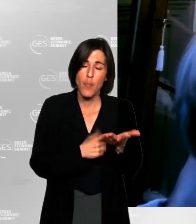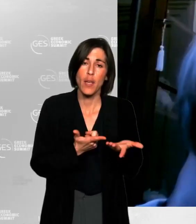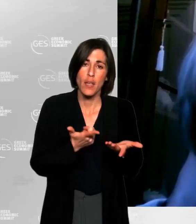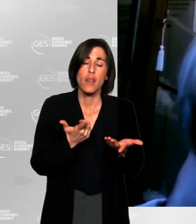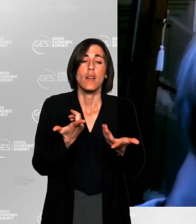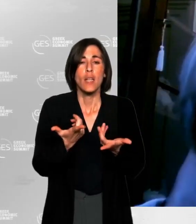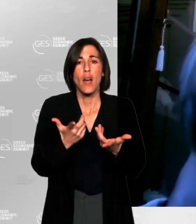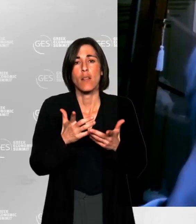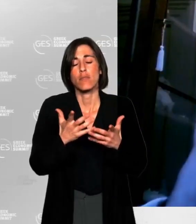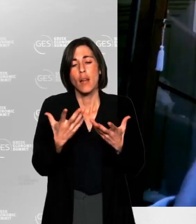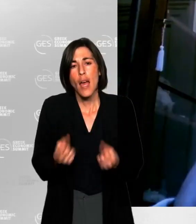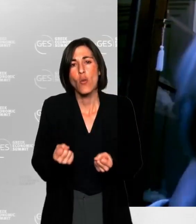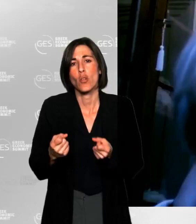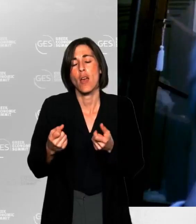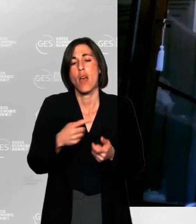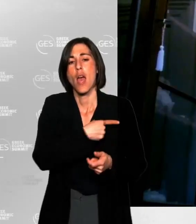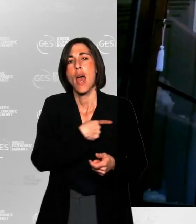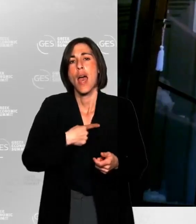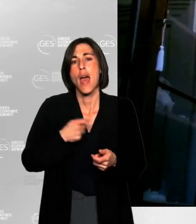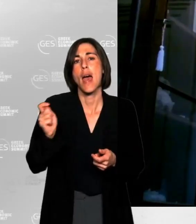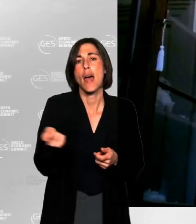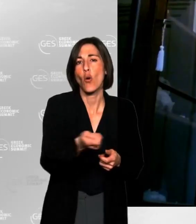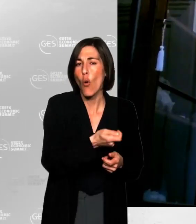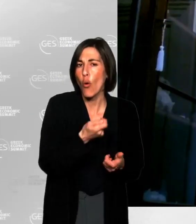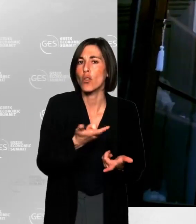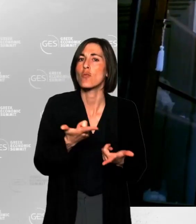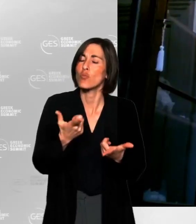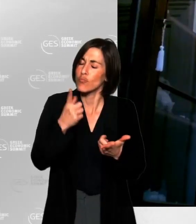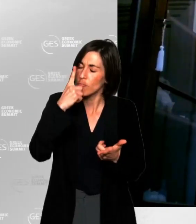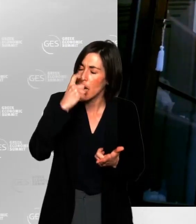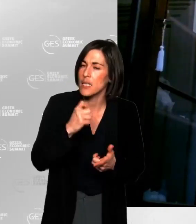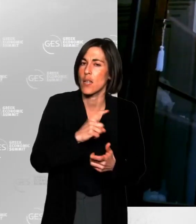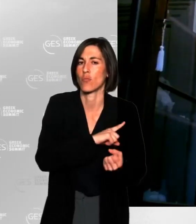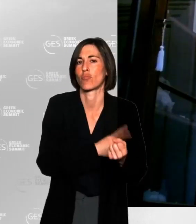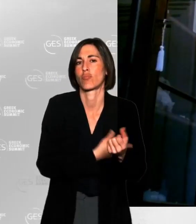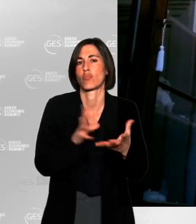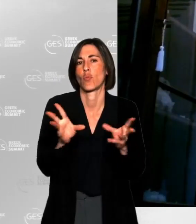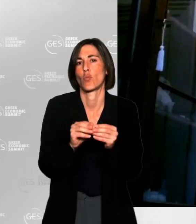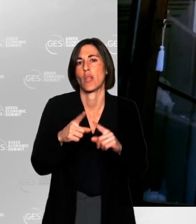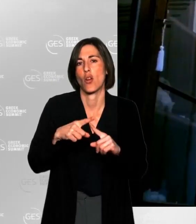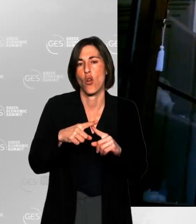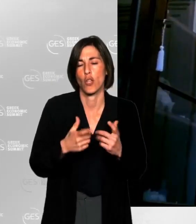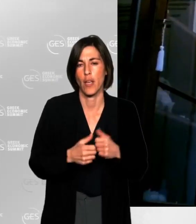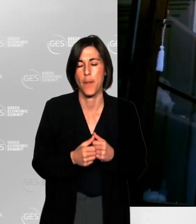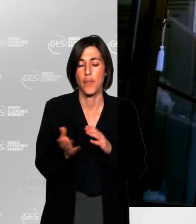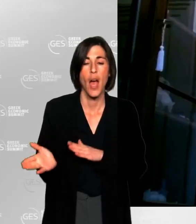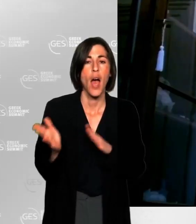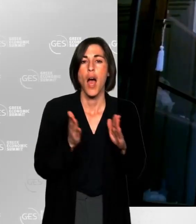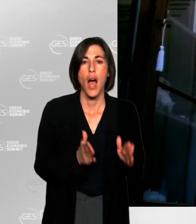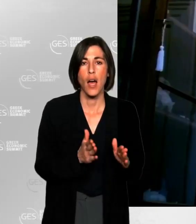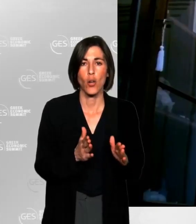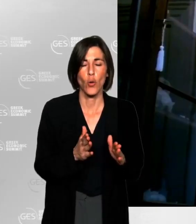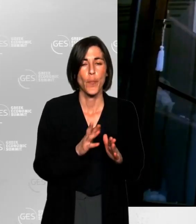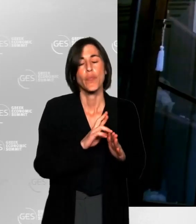Now, another role for government that will have to grow big is social spending. Because